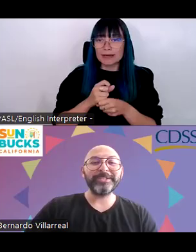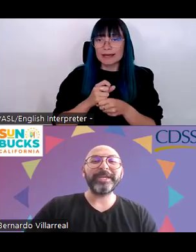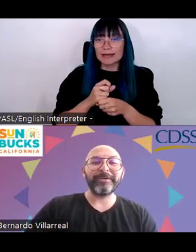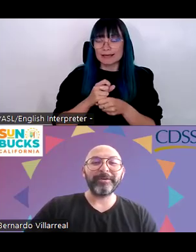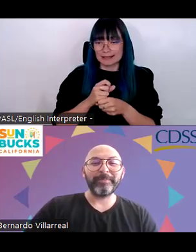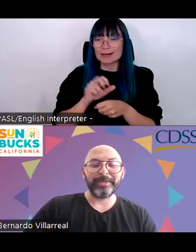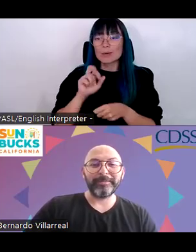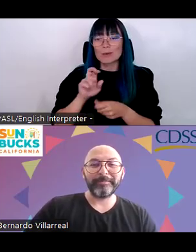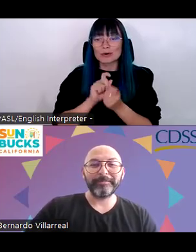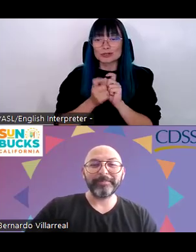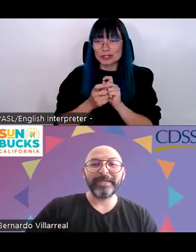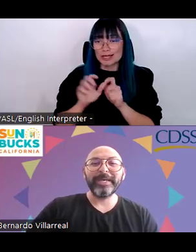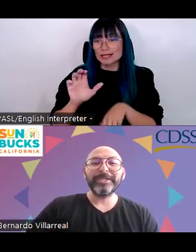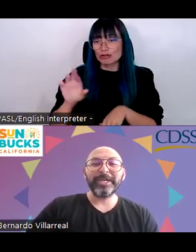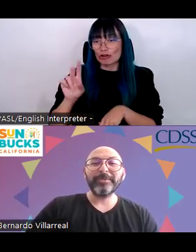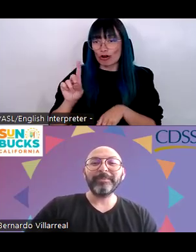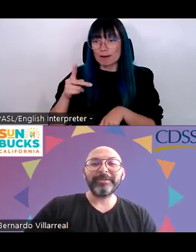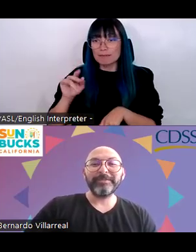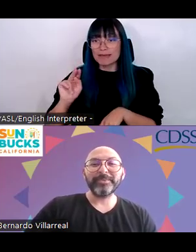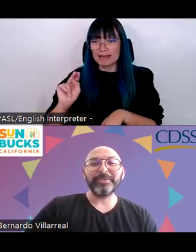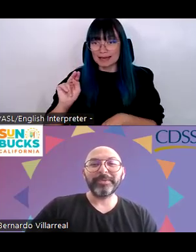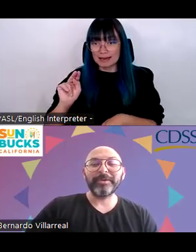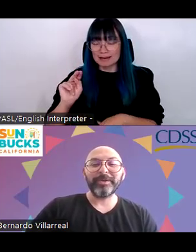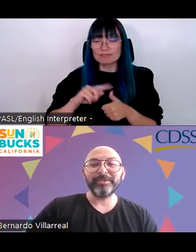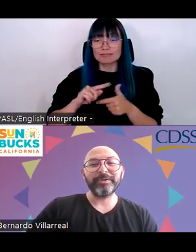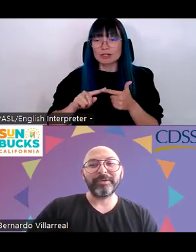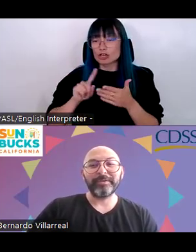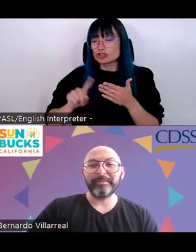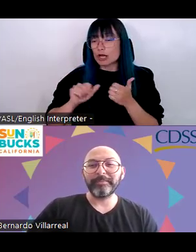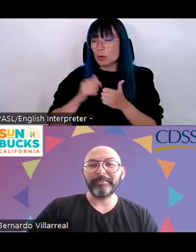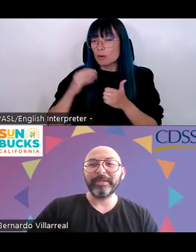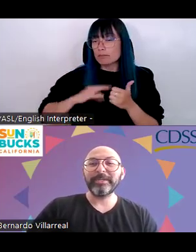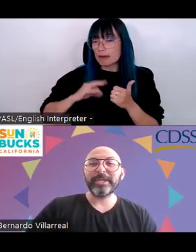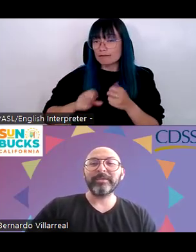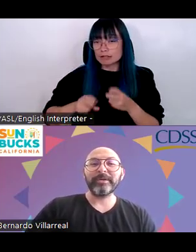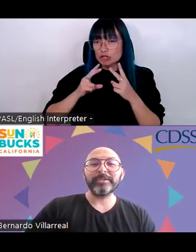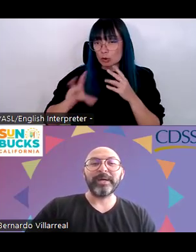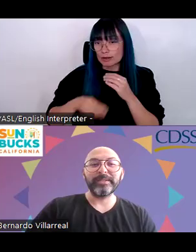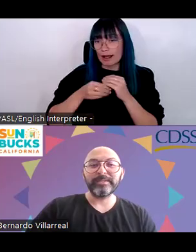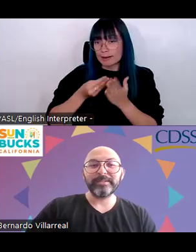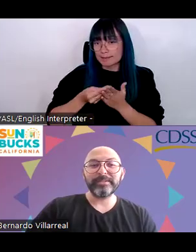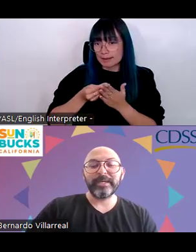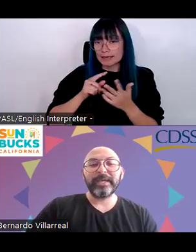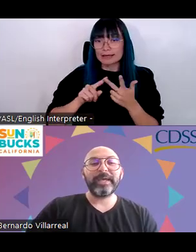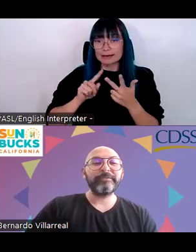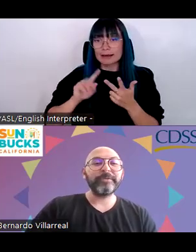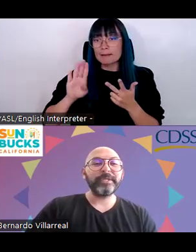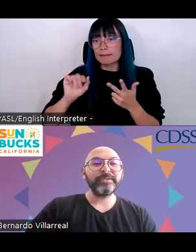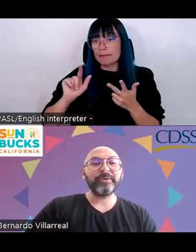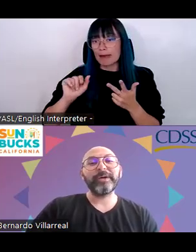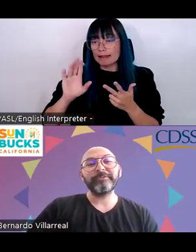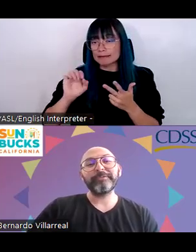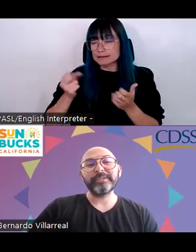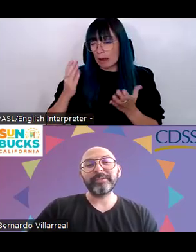create or change a card PIN, check when the benefits were loaded onto the card, check the card's balance,